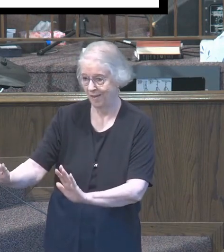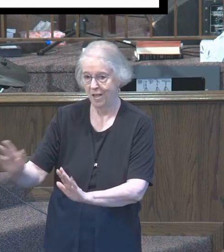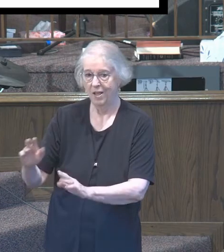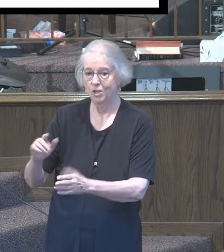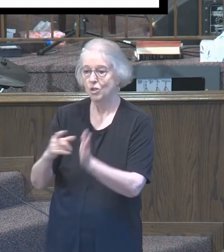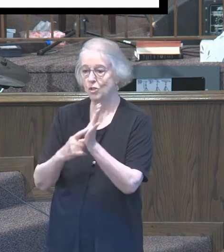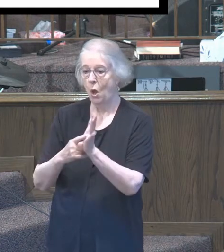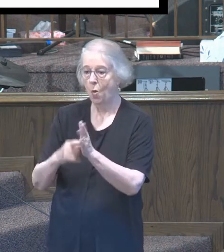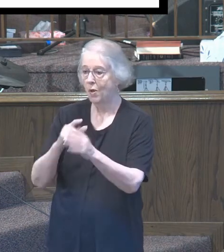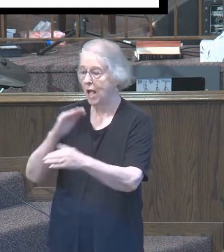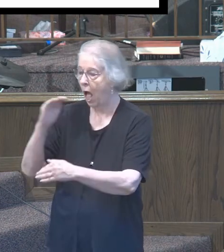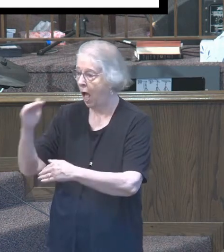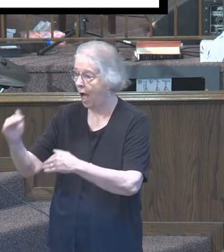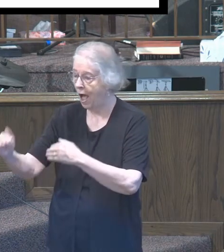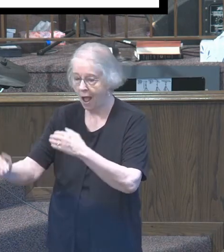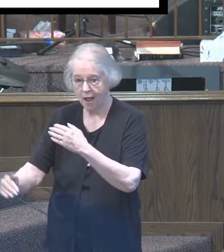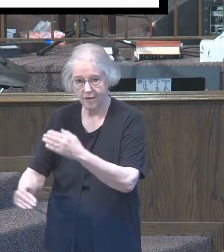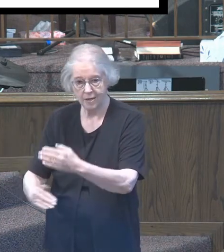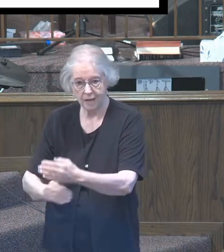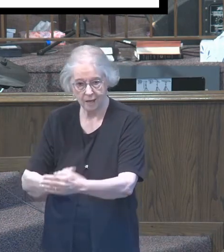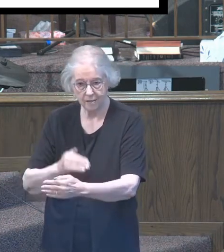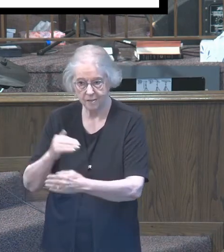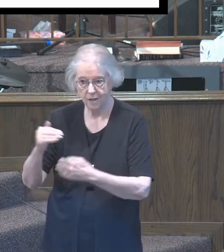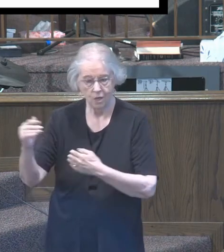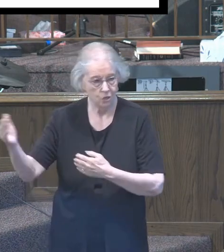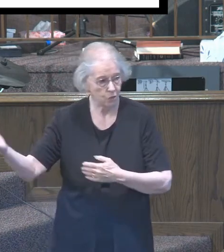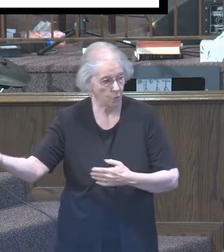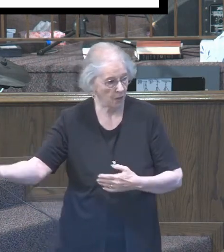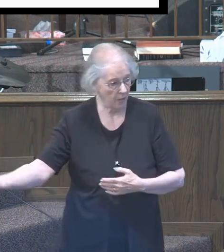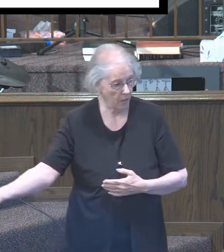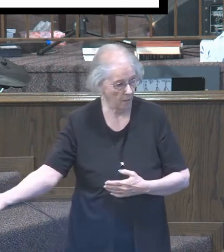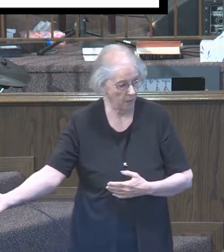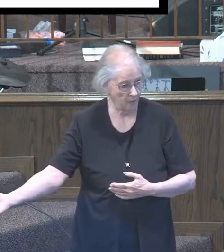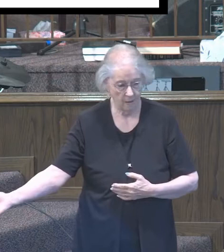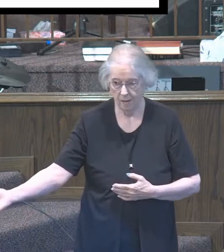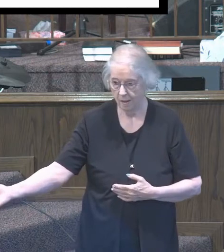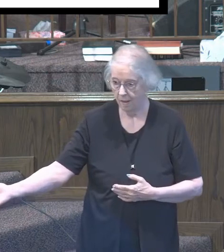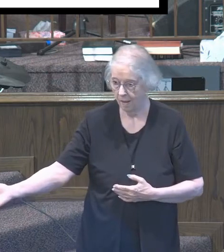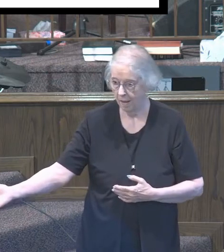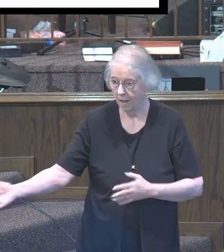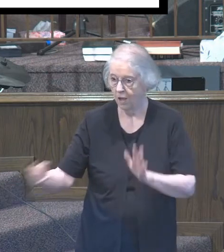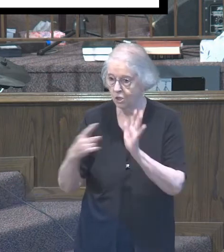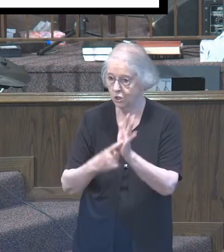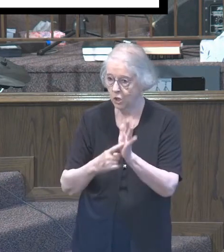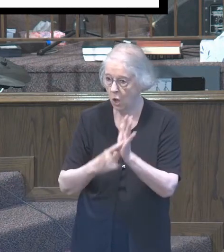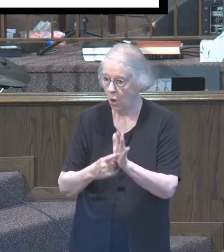You're familiar with the old written law, love your friend, and its unwritten companion, hate your